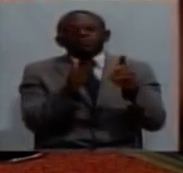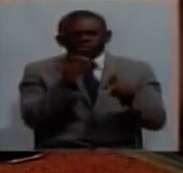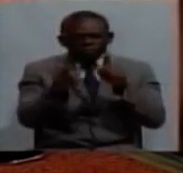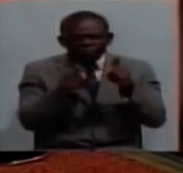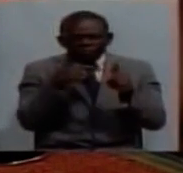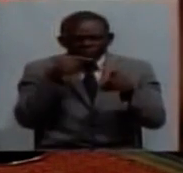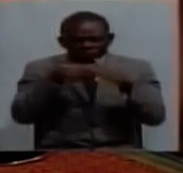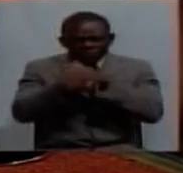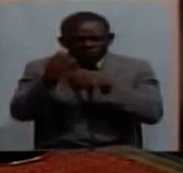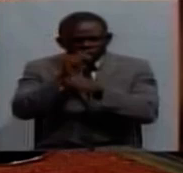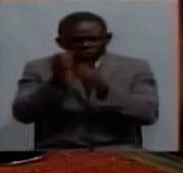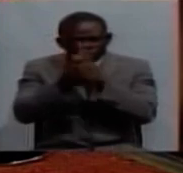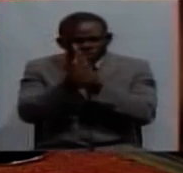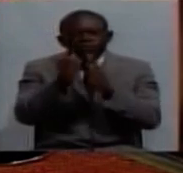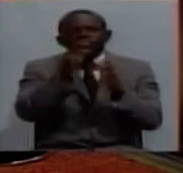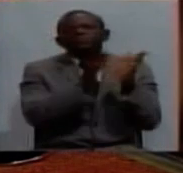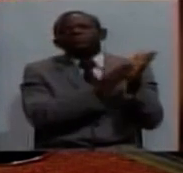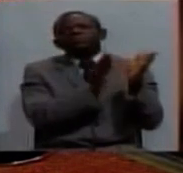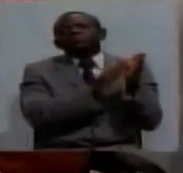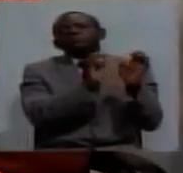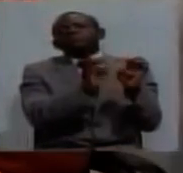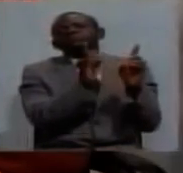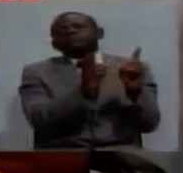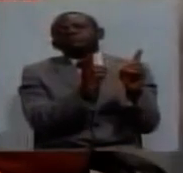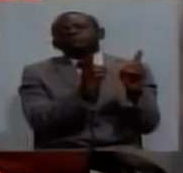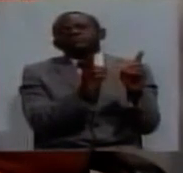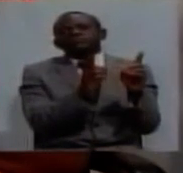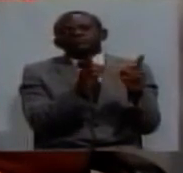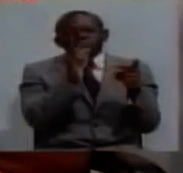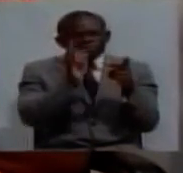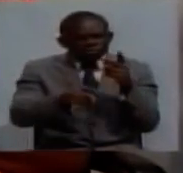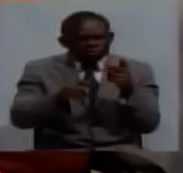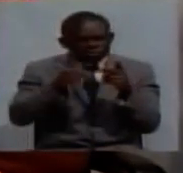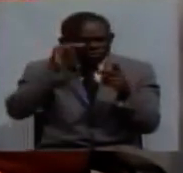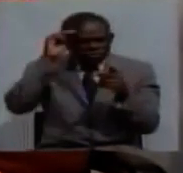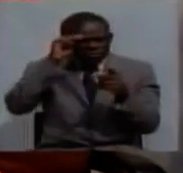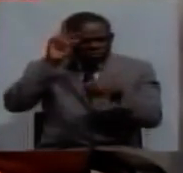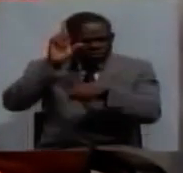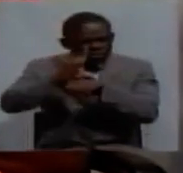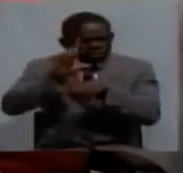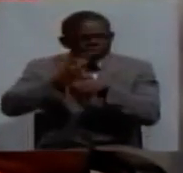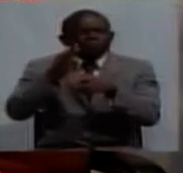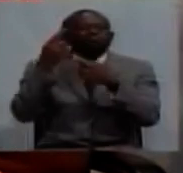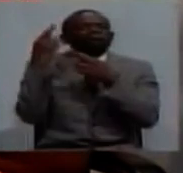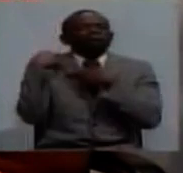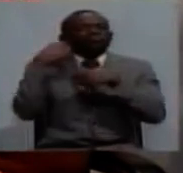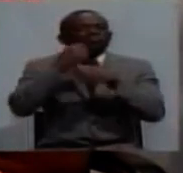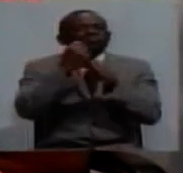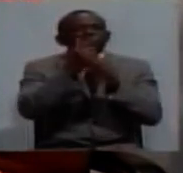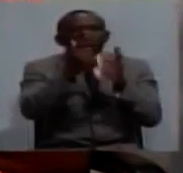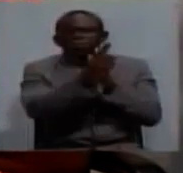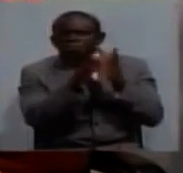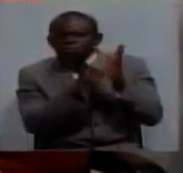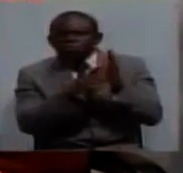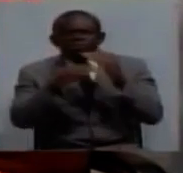employ. You have Ministry of Labor to set the standards of this employment, the wages, decent wages and all that. But